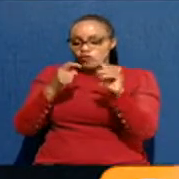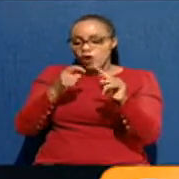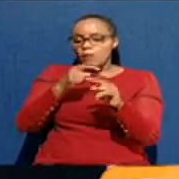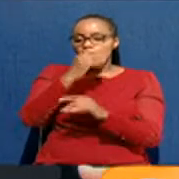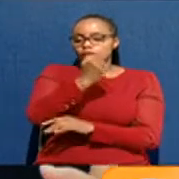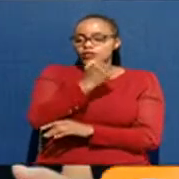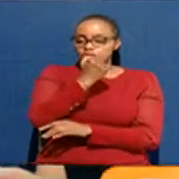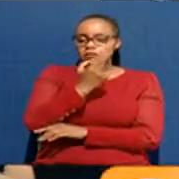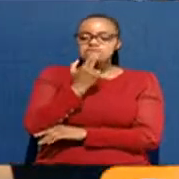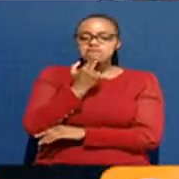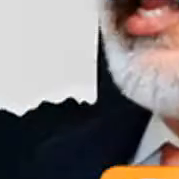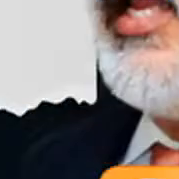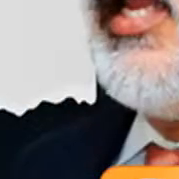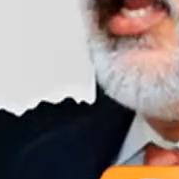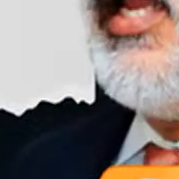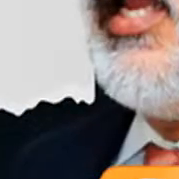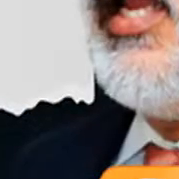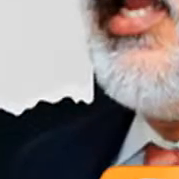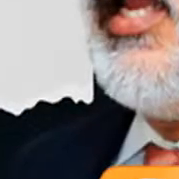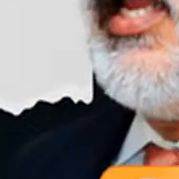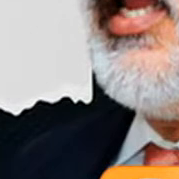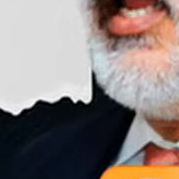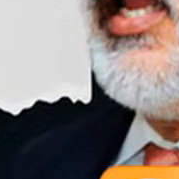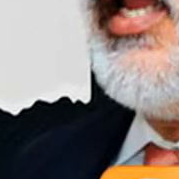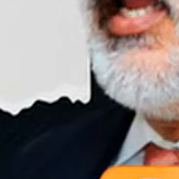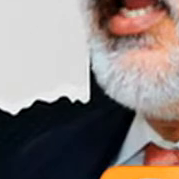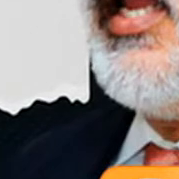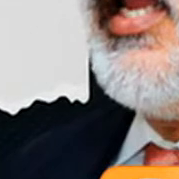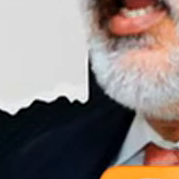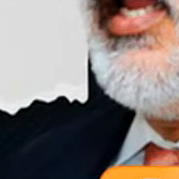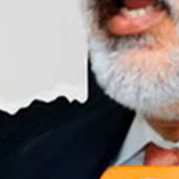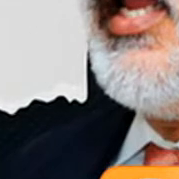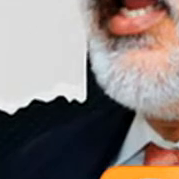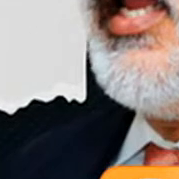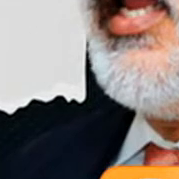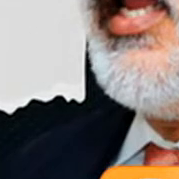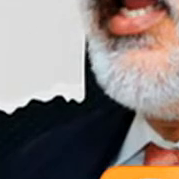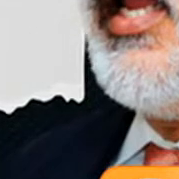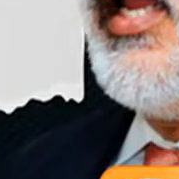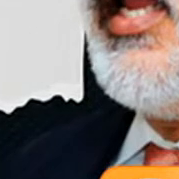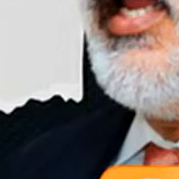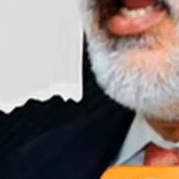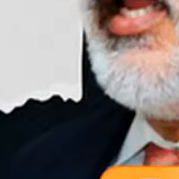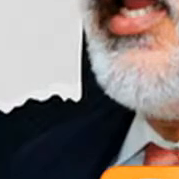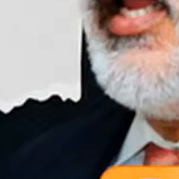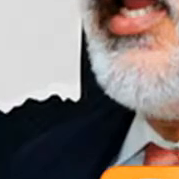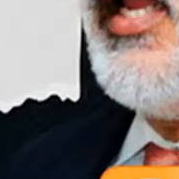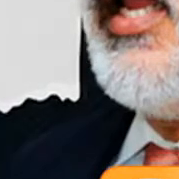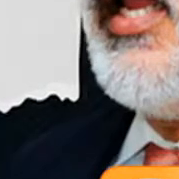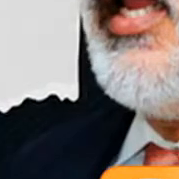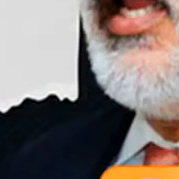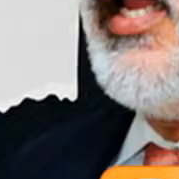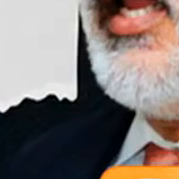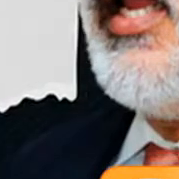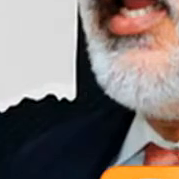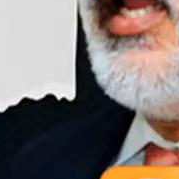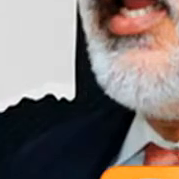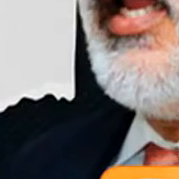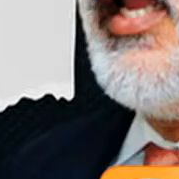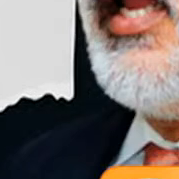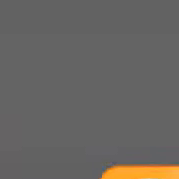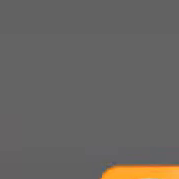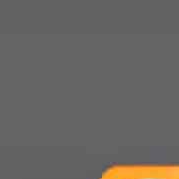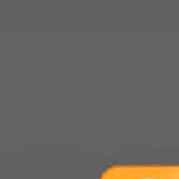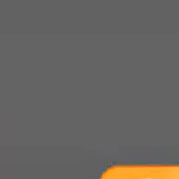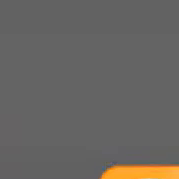Kenya Sugar, however, moved to the Court of Appeal and filed an appeal against the Ugandan-based firm owned by Rai's brother, Sarjit